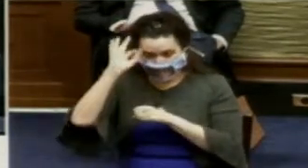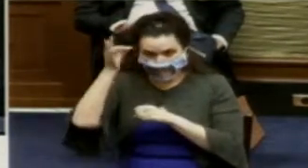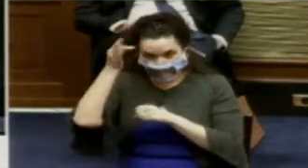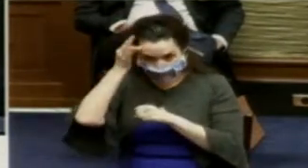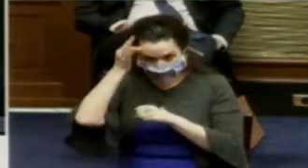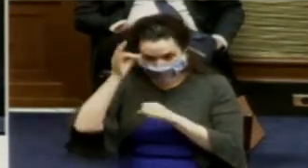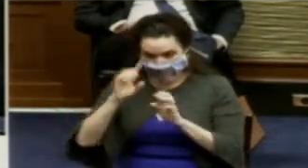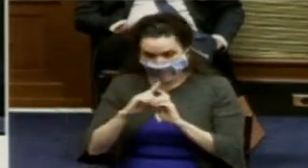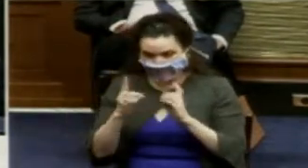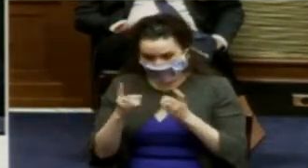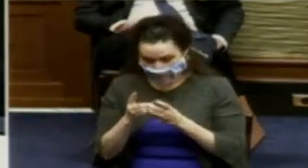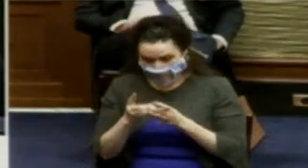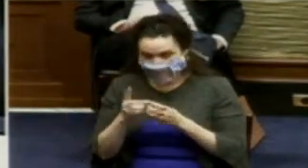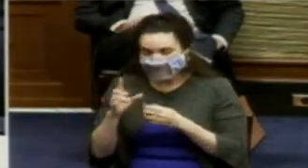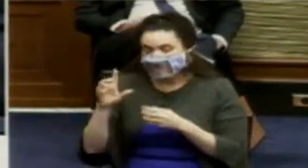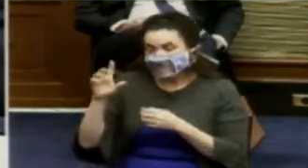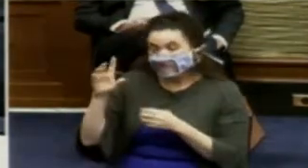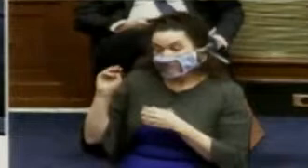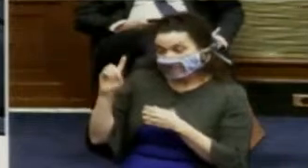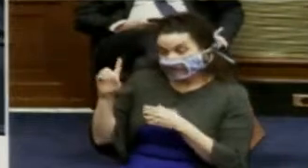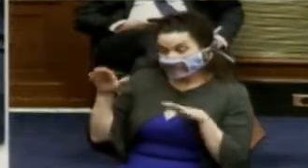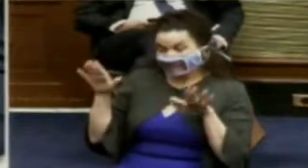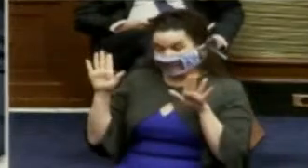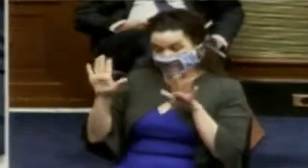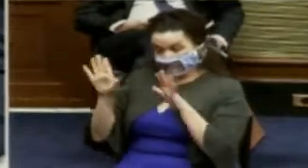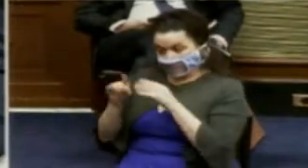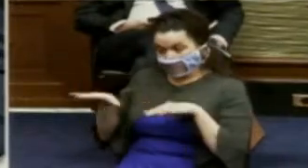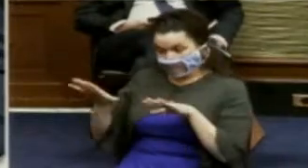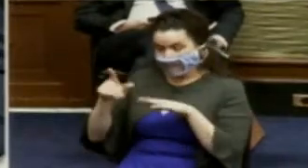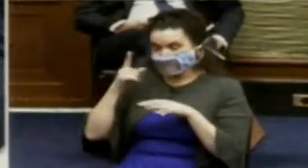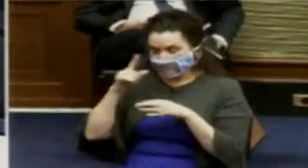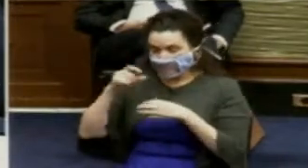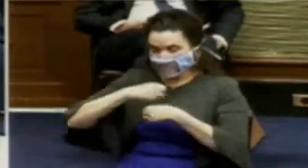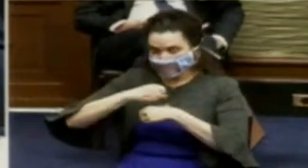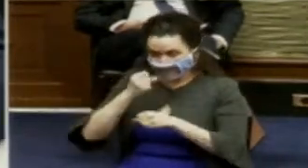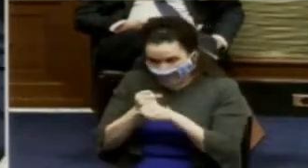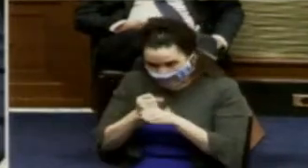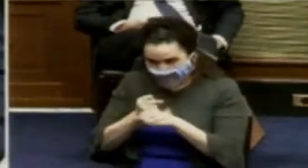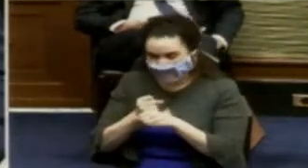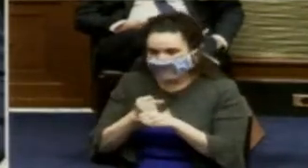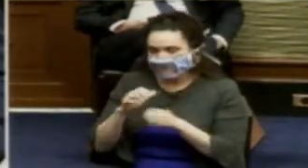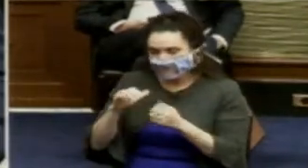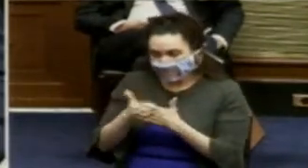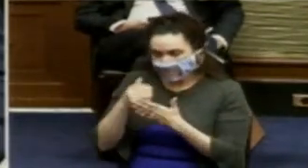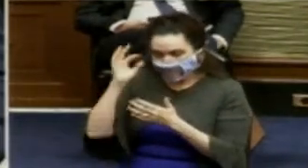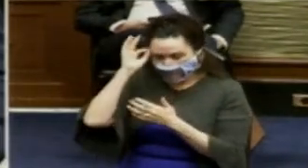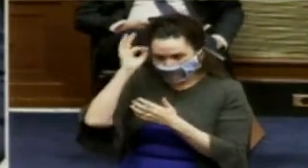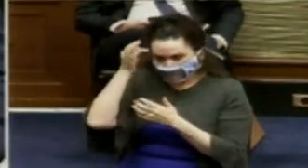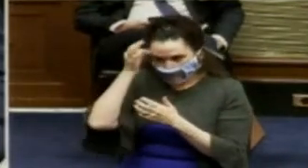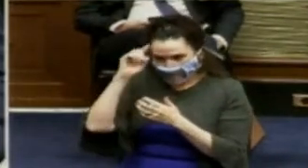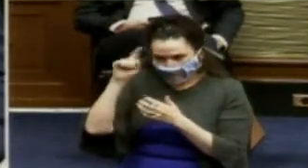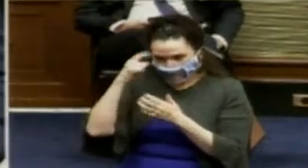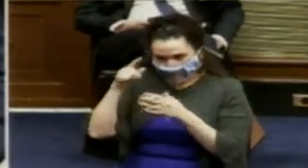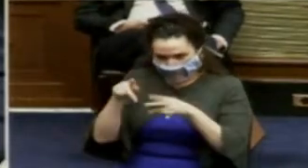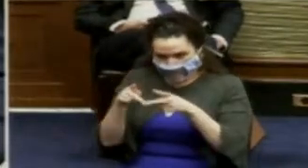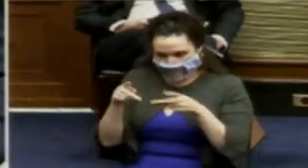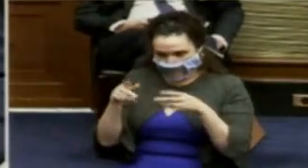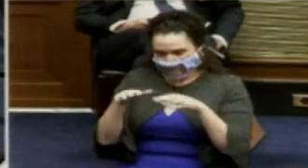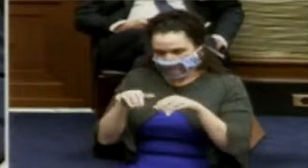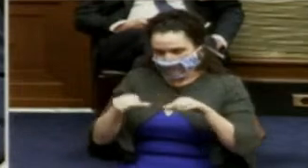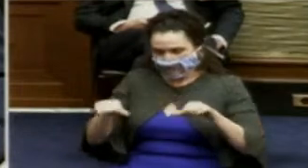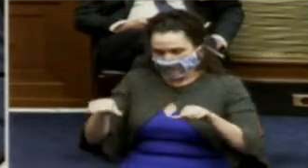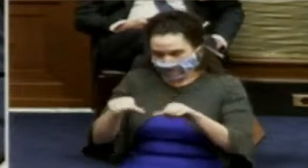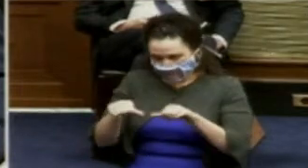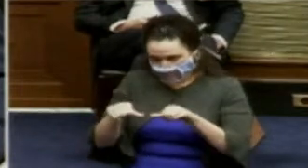the purpose of creating the new seat of government, for the purposes outlined in Article 1, Section 8, Clause 17 of